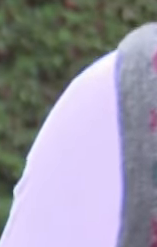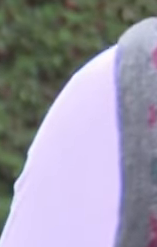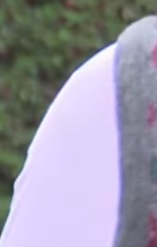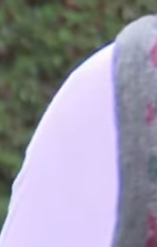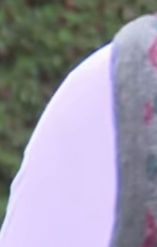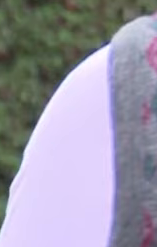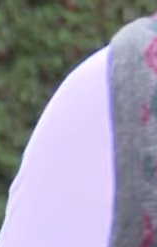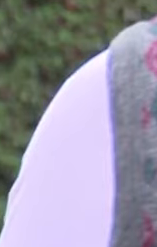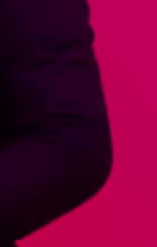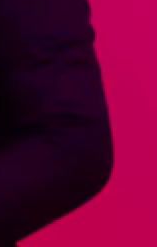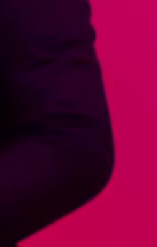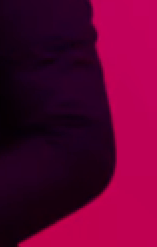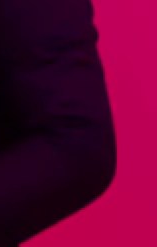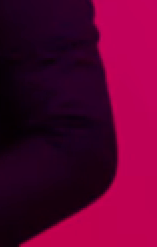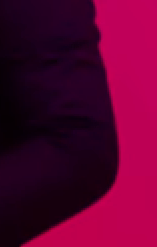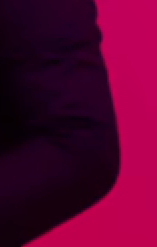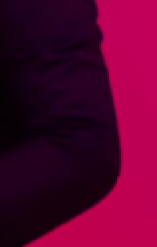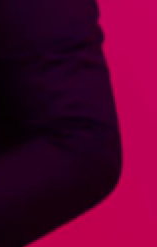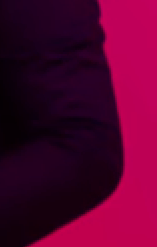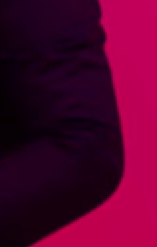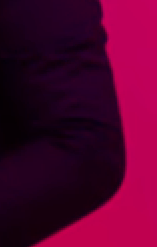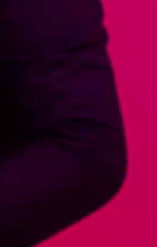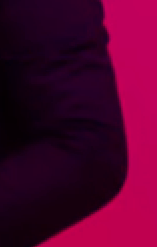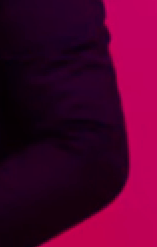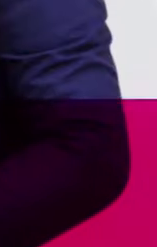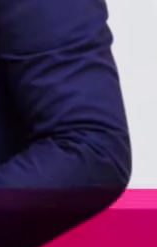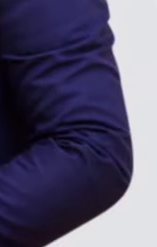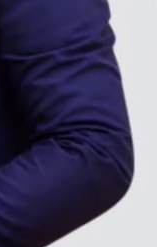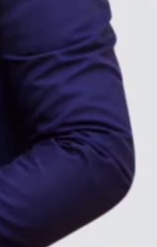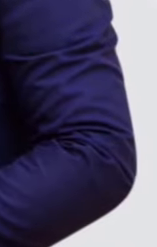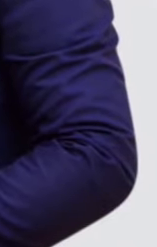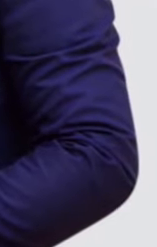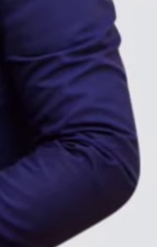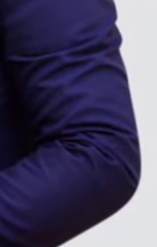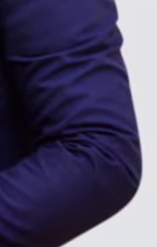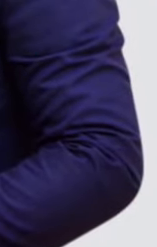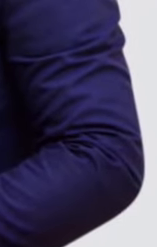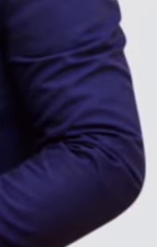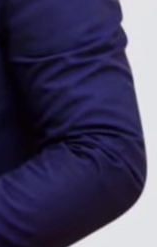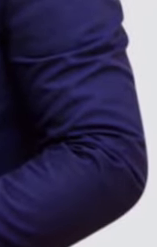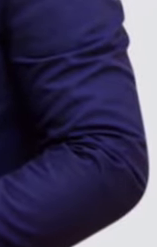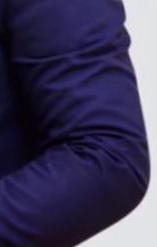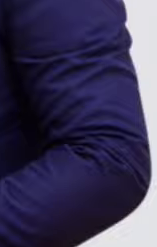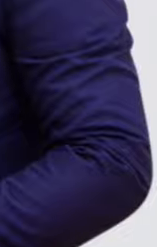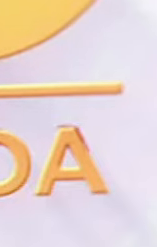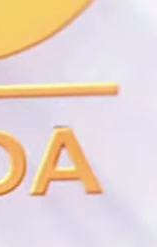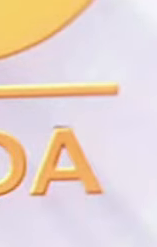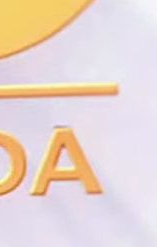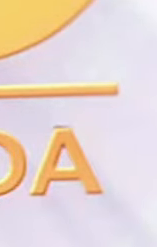Susan. Every Friday, 9 p.m., it's one-on-one